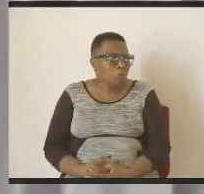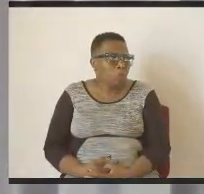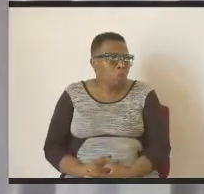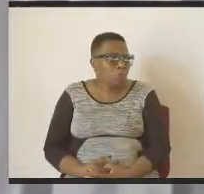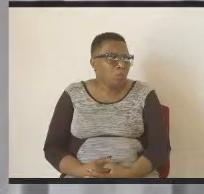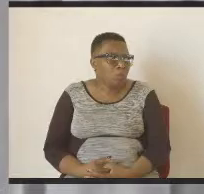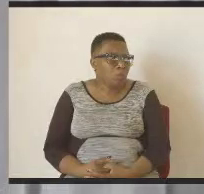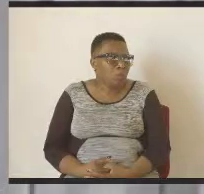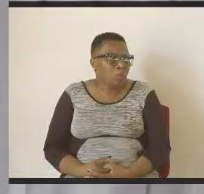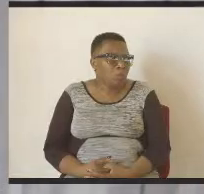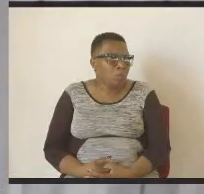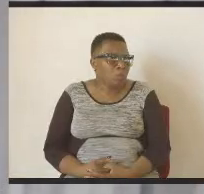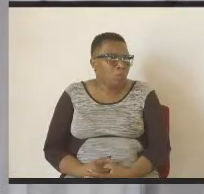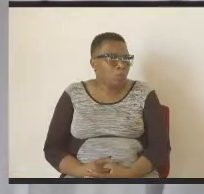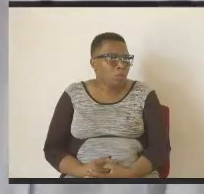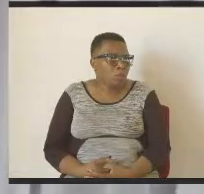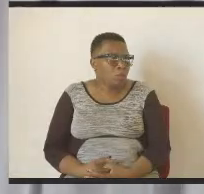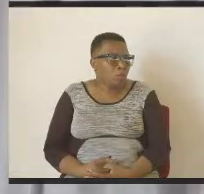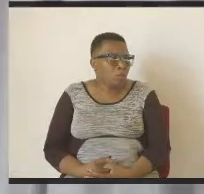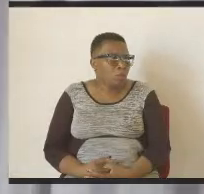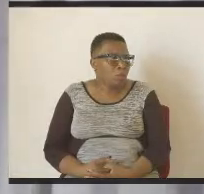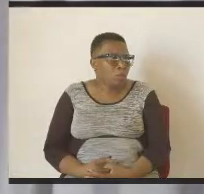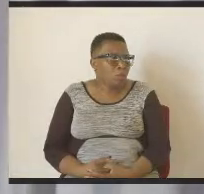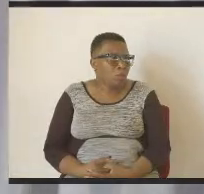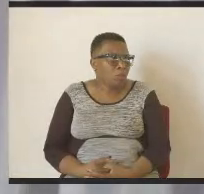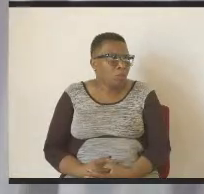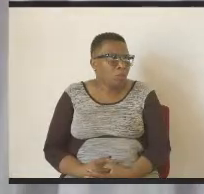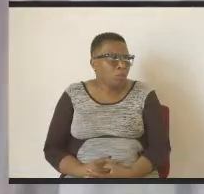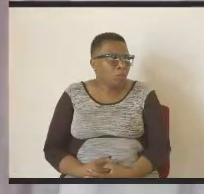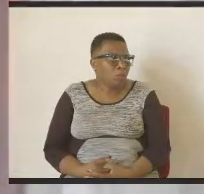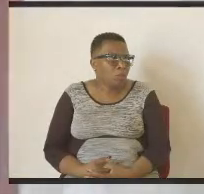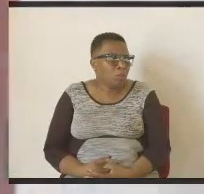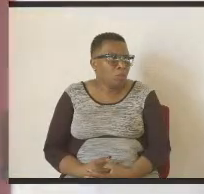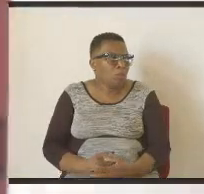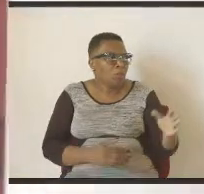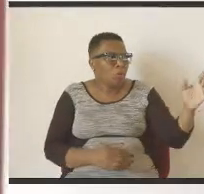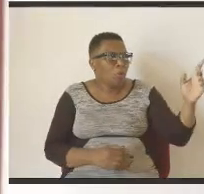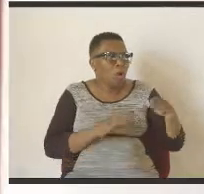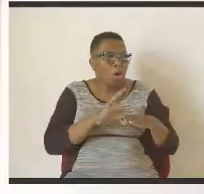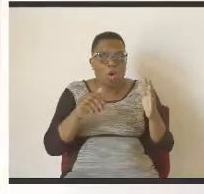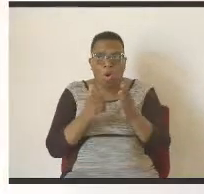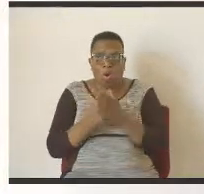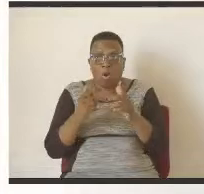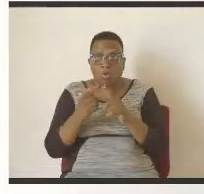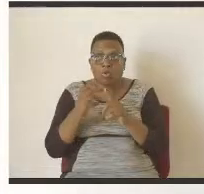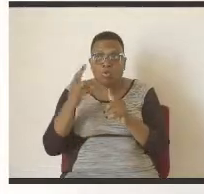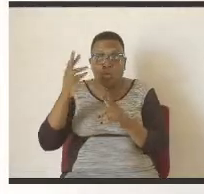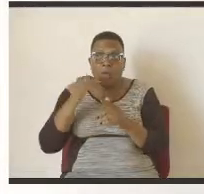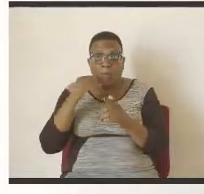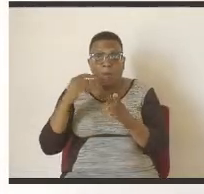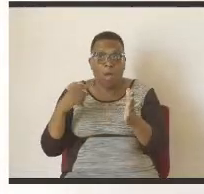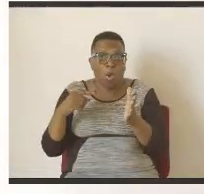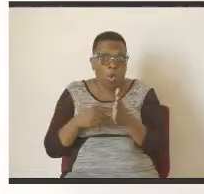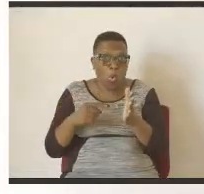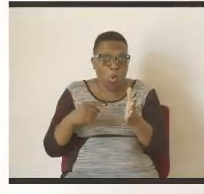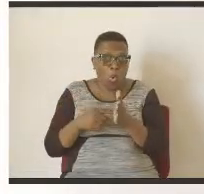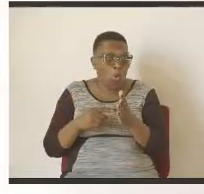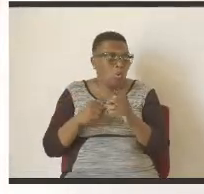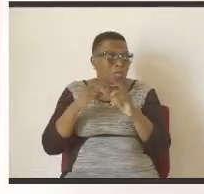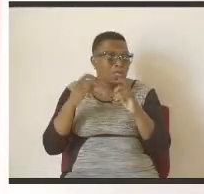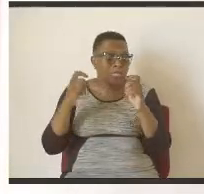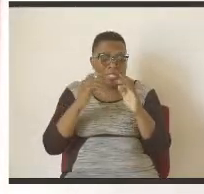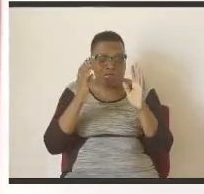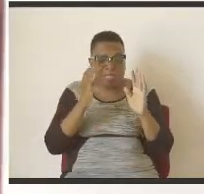My brother. Oh, sister. All to him I owe. Sin has left a crimson stain.